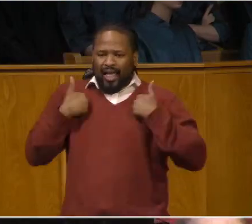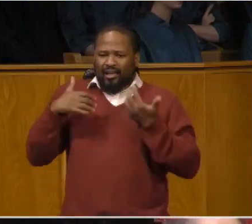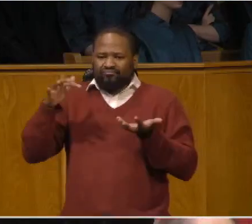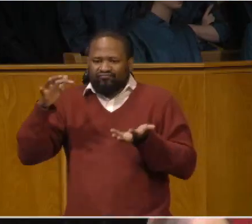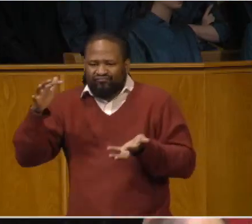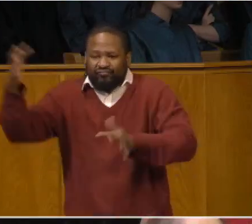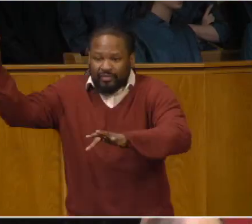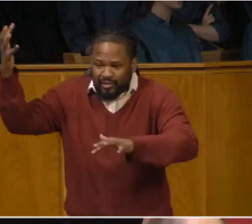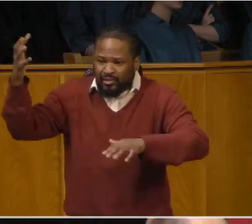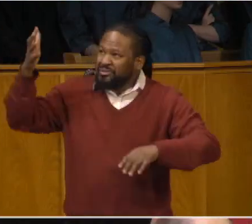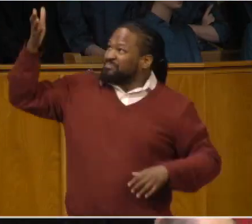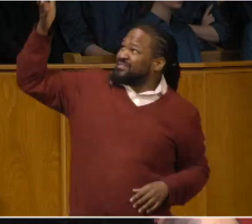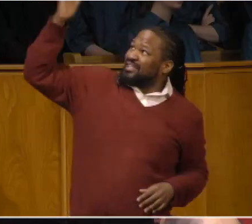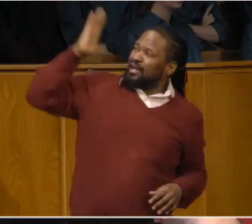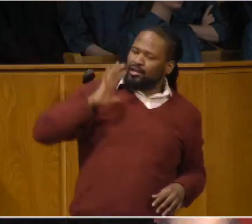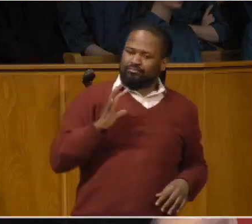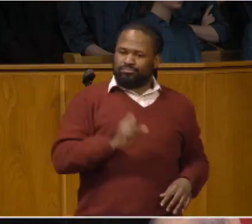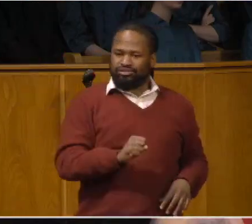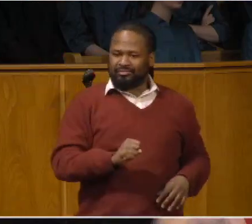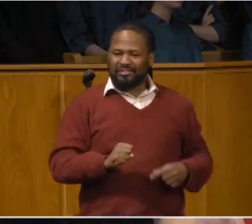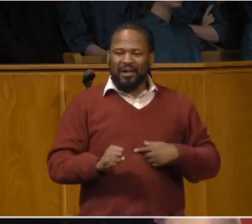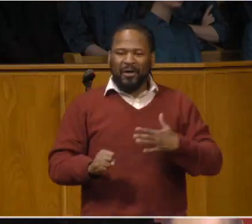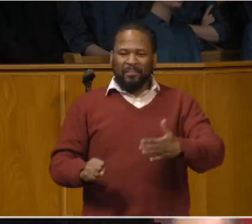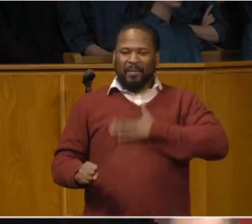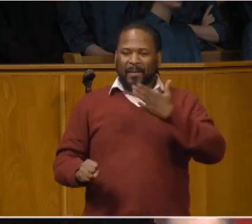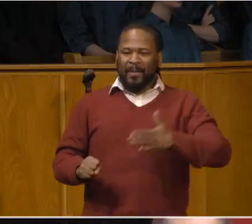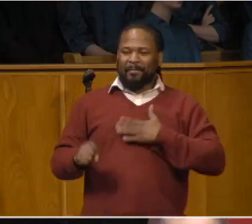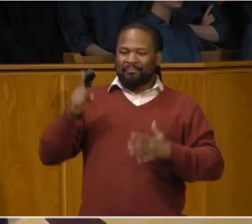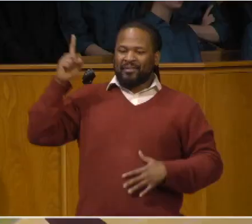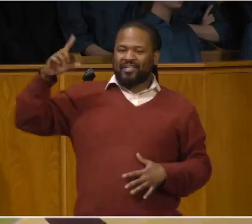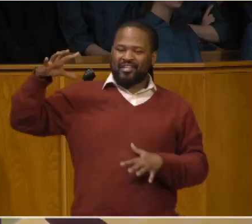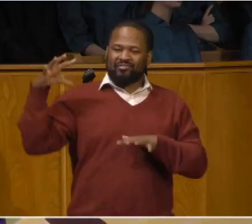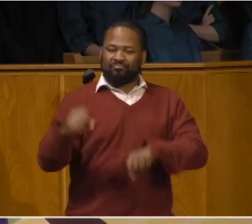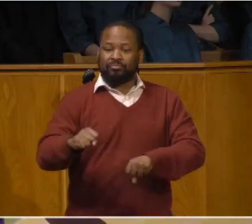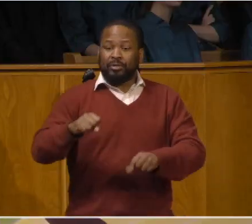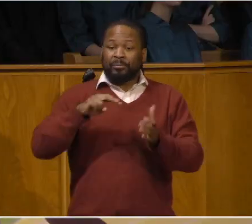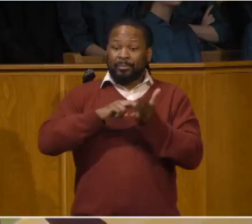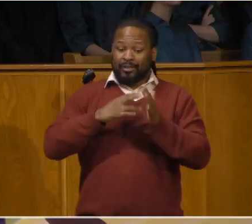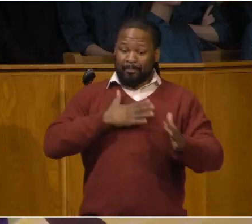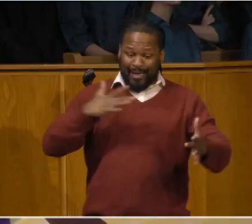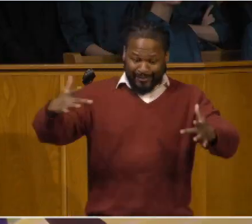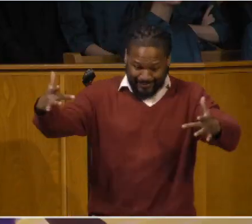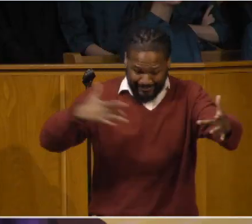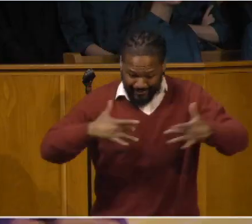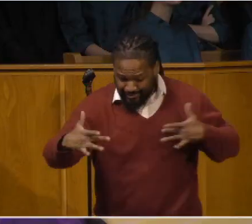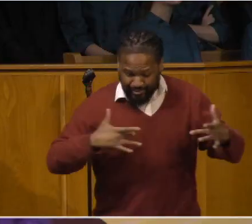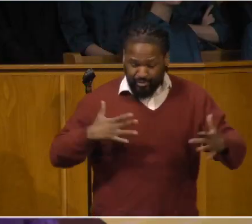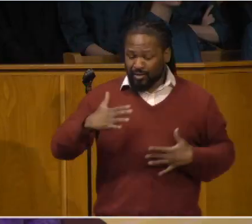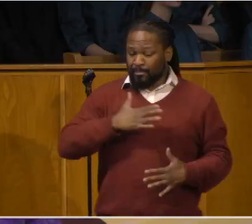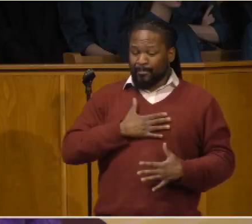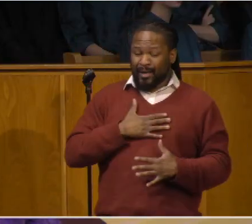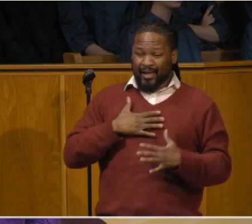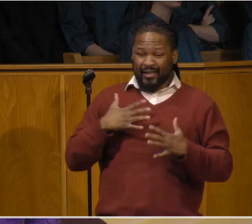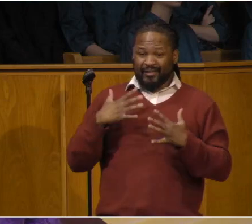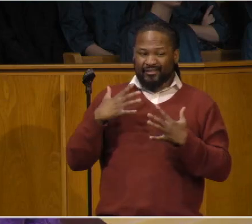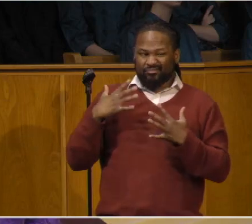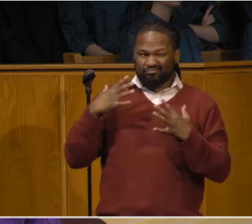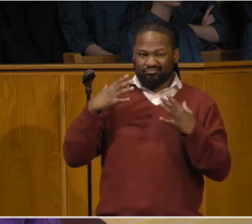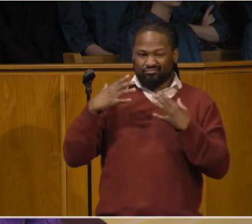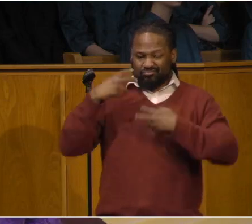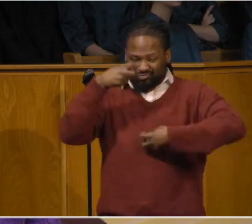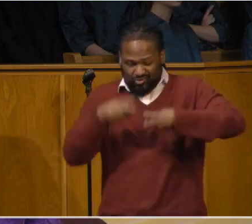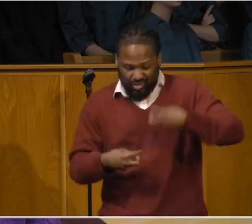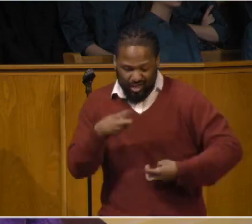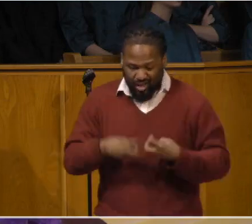hears me when I cry. I'm so glad I can cast my cares upon him because he cares for me. He has concern for me even in